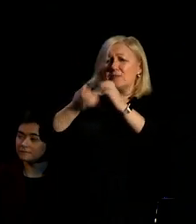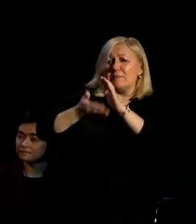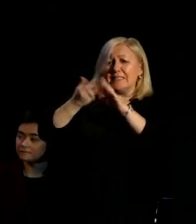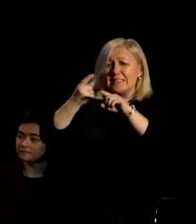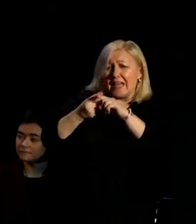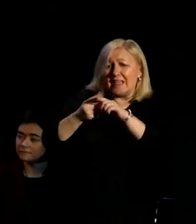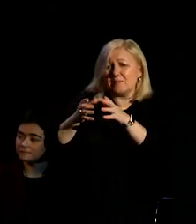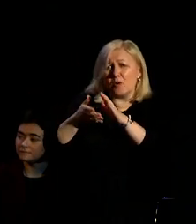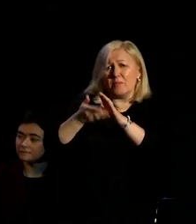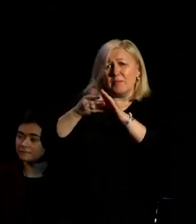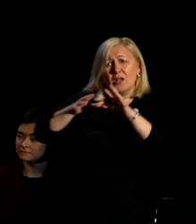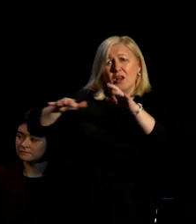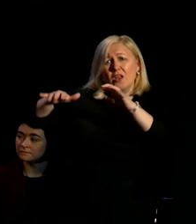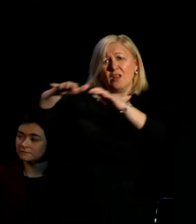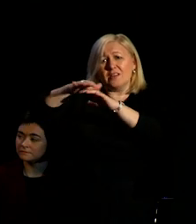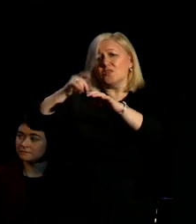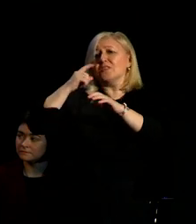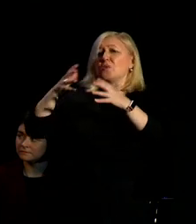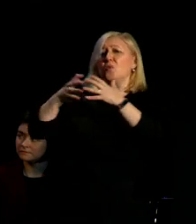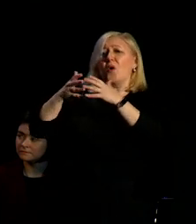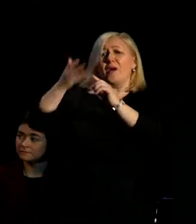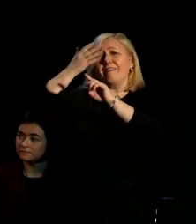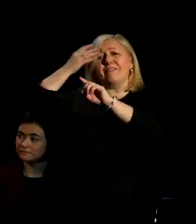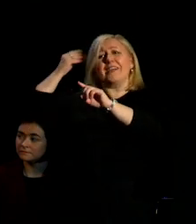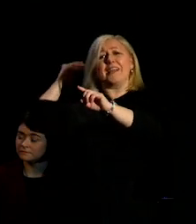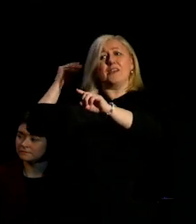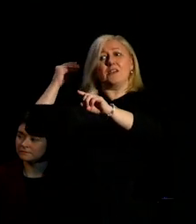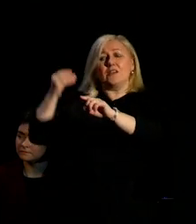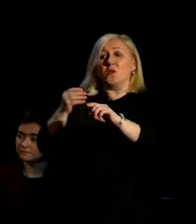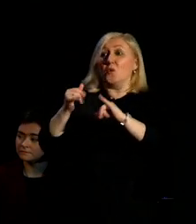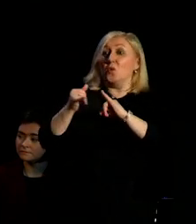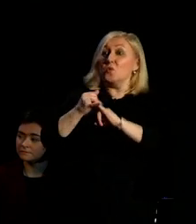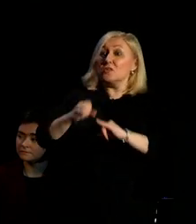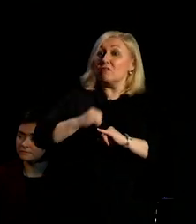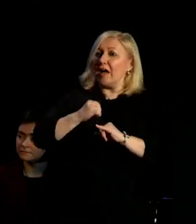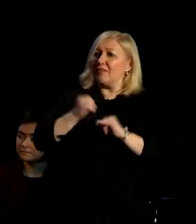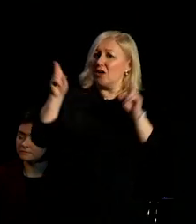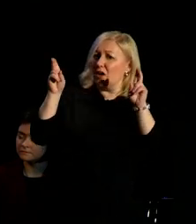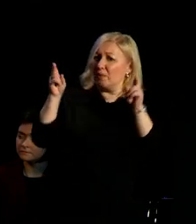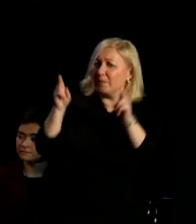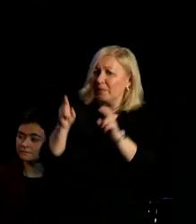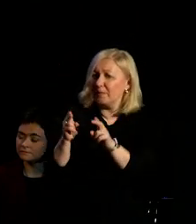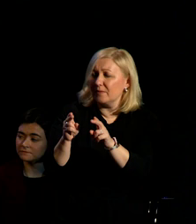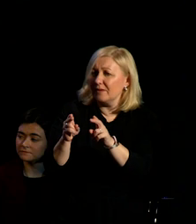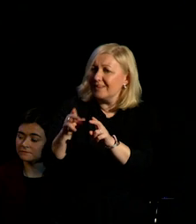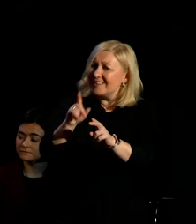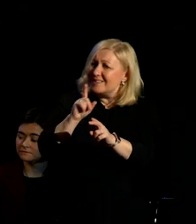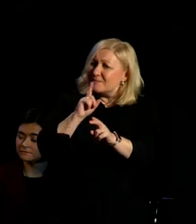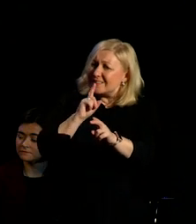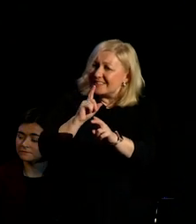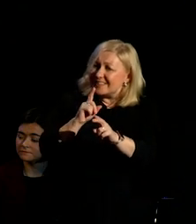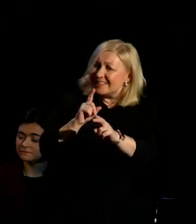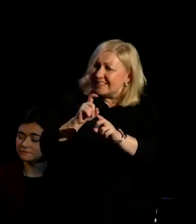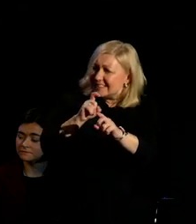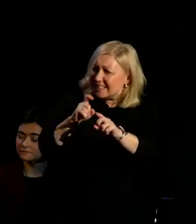stories. And as time continues to pass, and as we move further away chronologically from this darkest period of